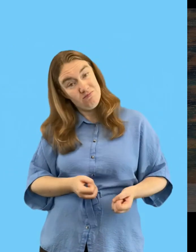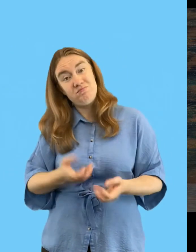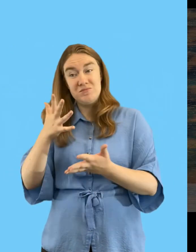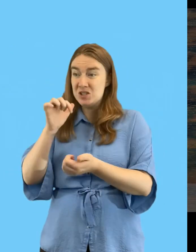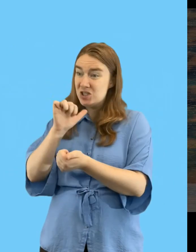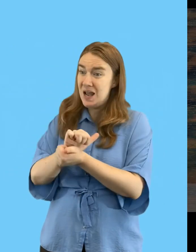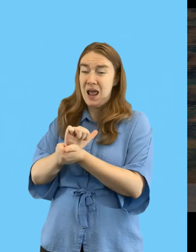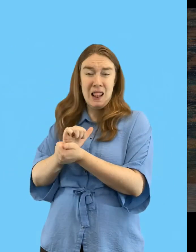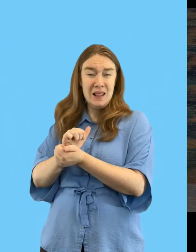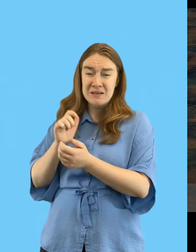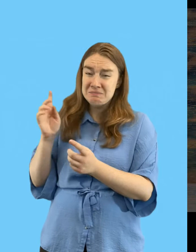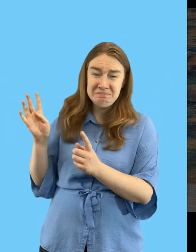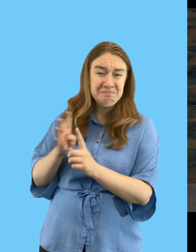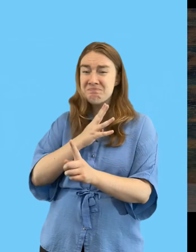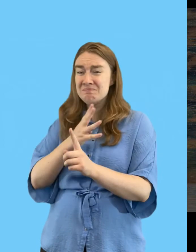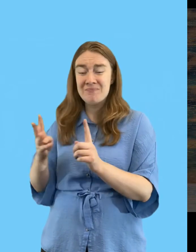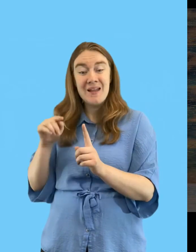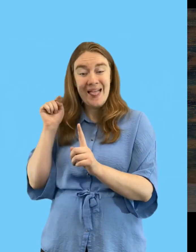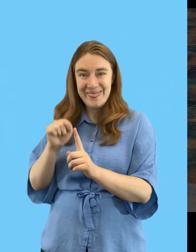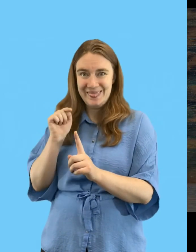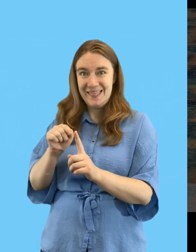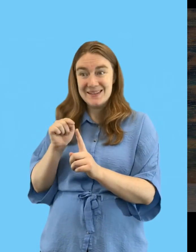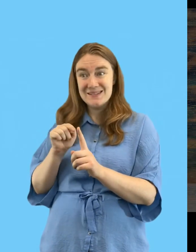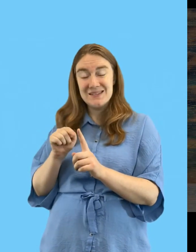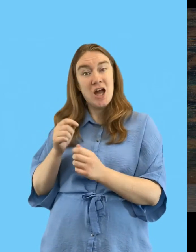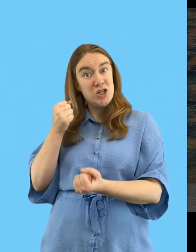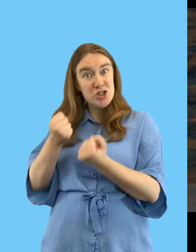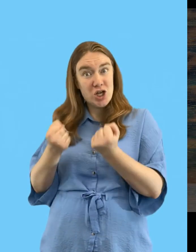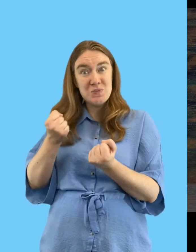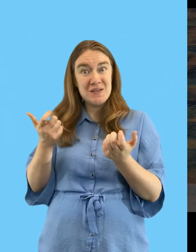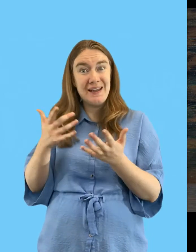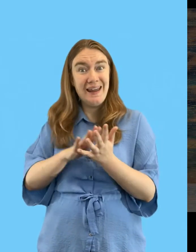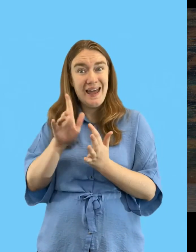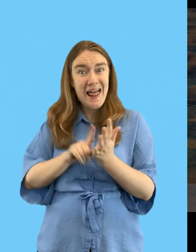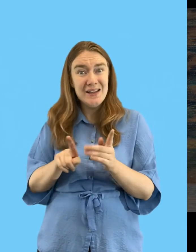until you pay back all that is owed is clearly an allusion to judgment in hell.